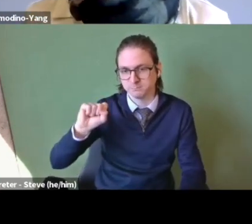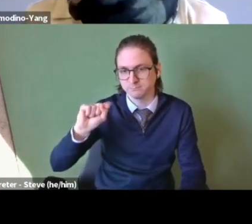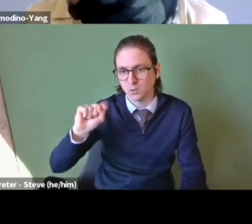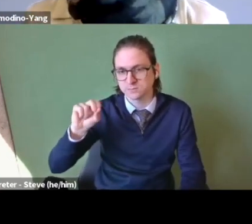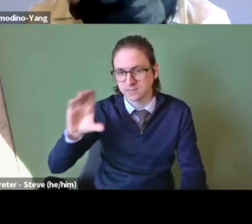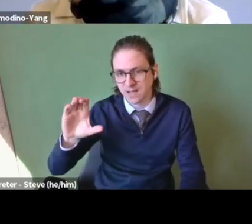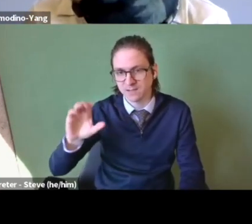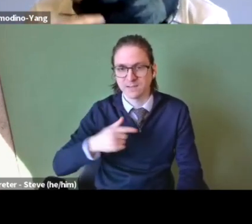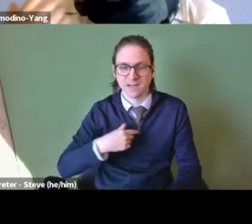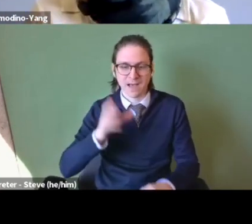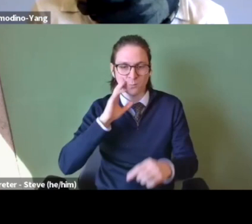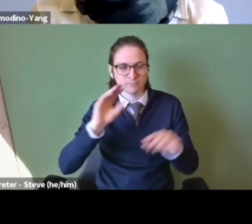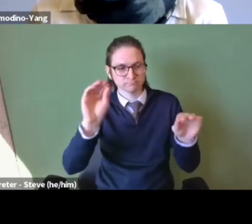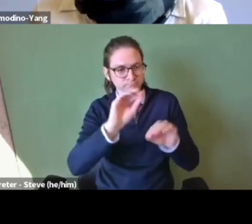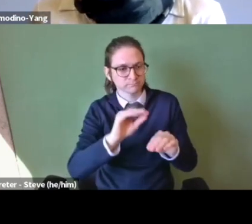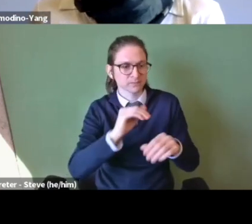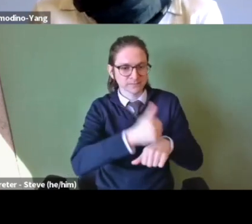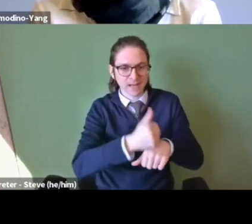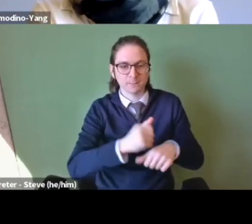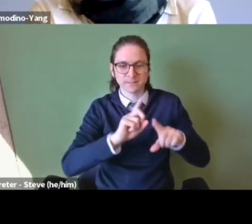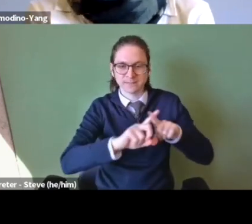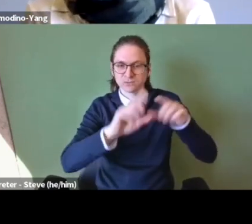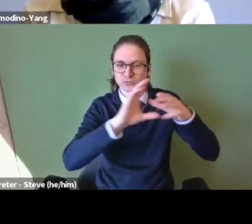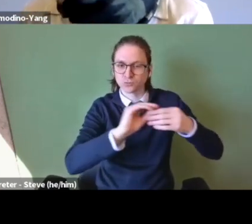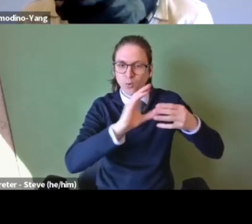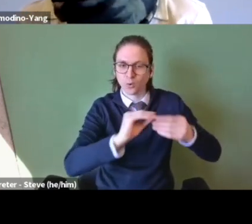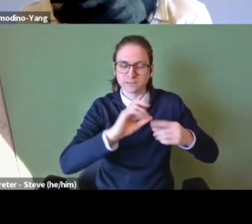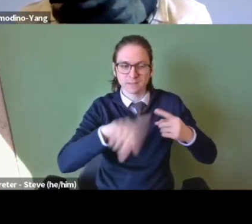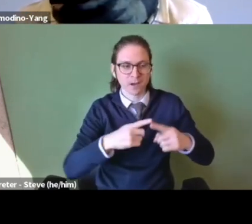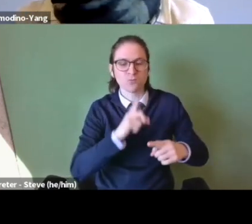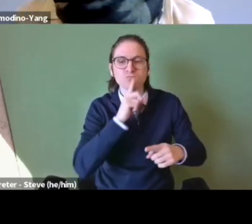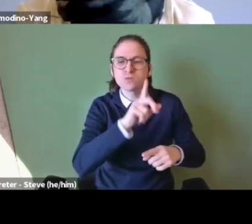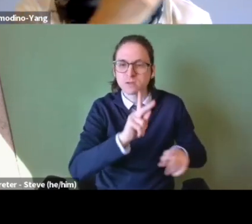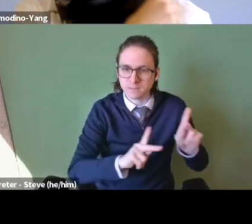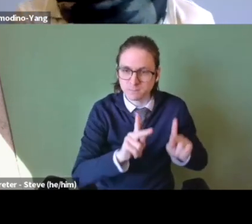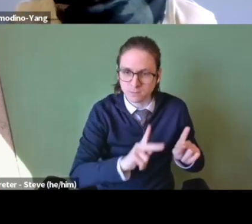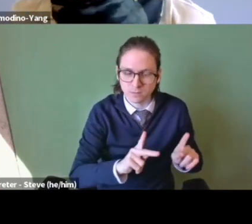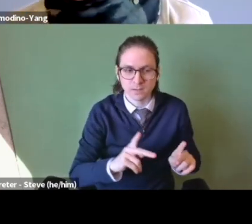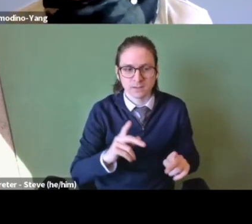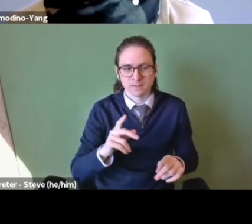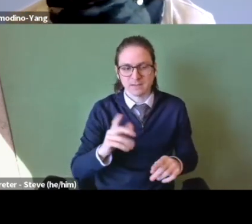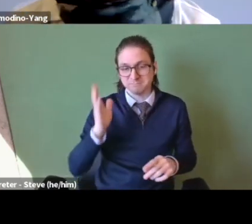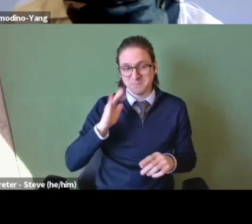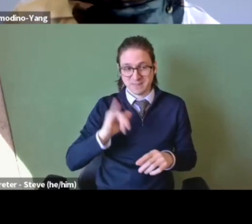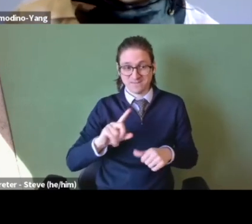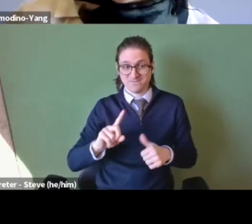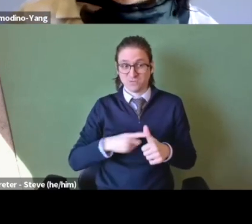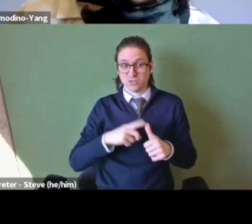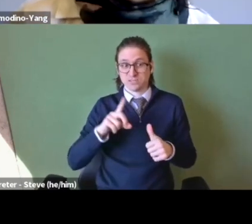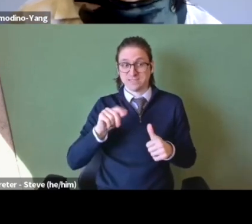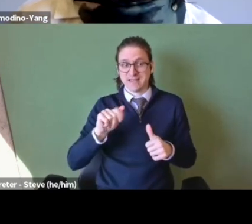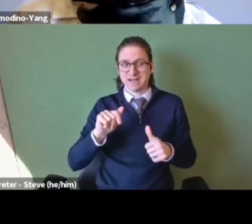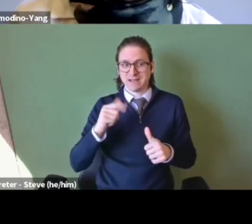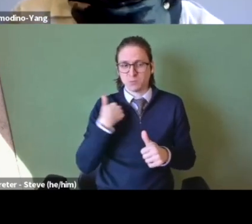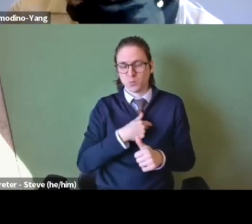people and asked, this was adults actually in these data from 18 to 60 years old, to